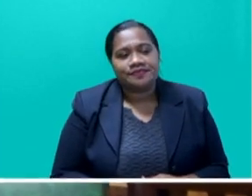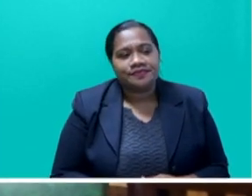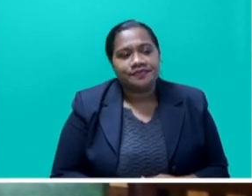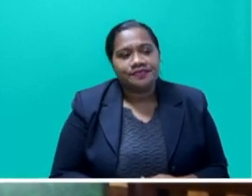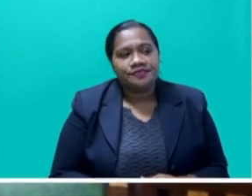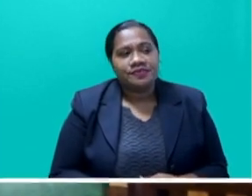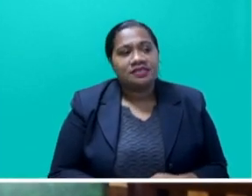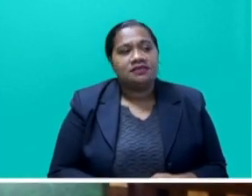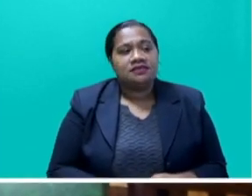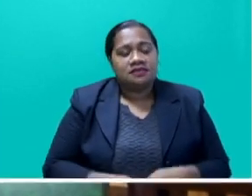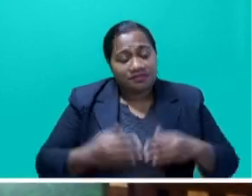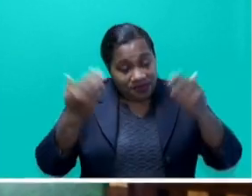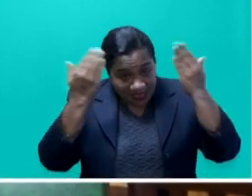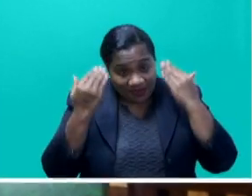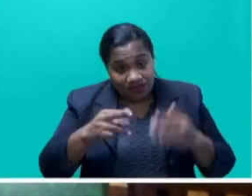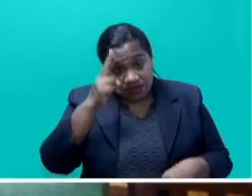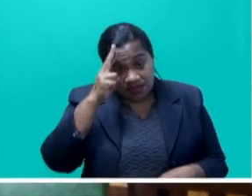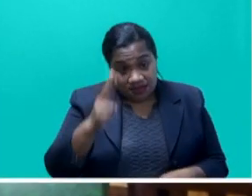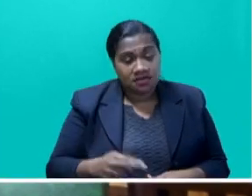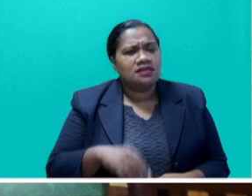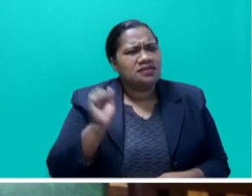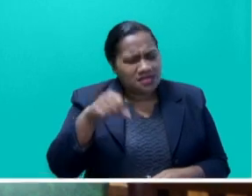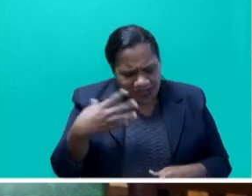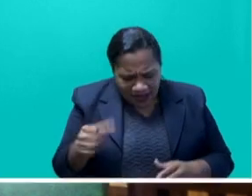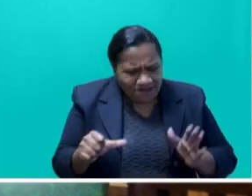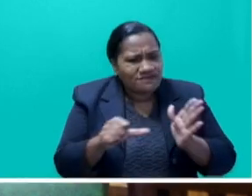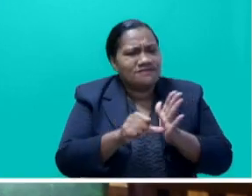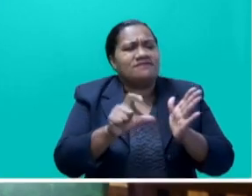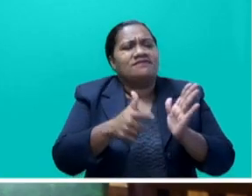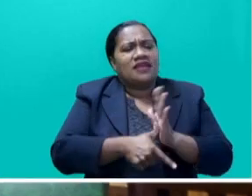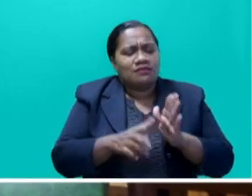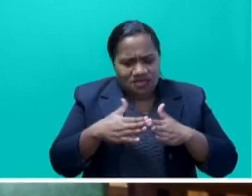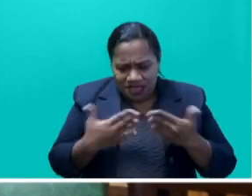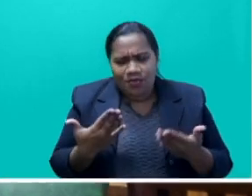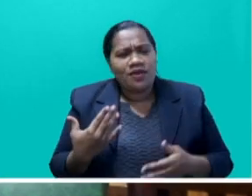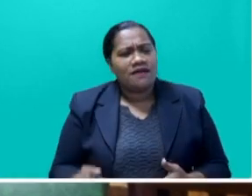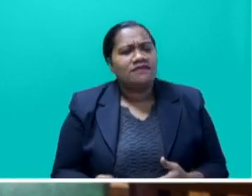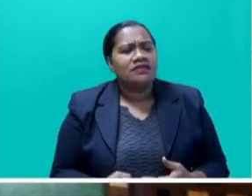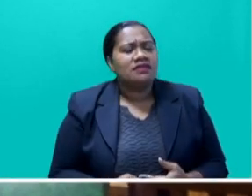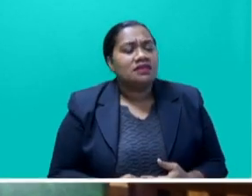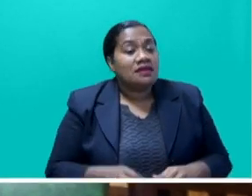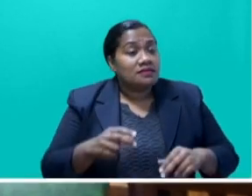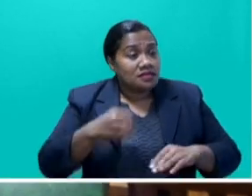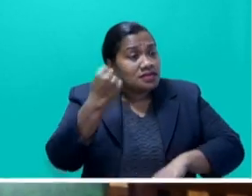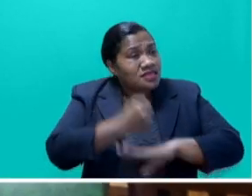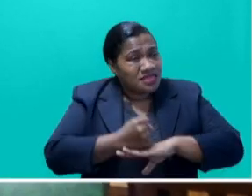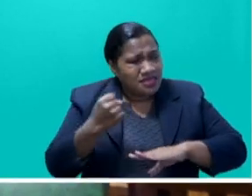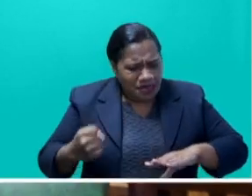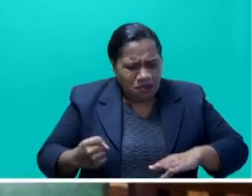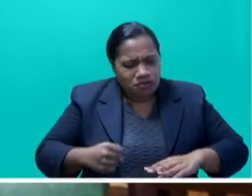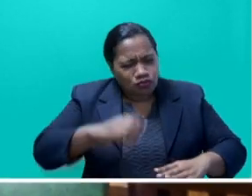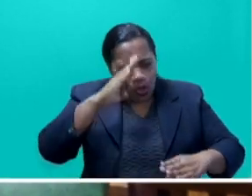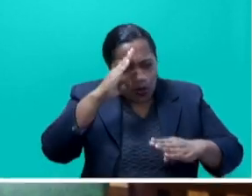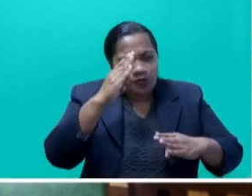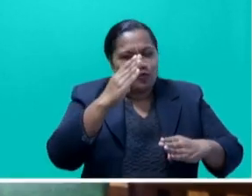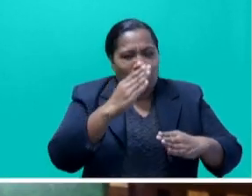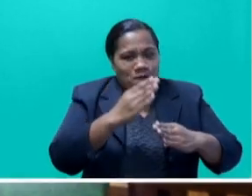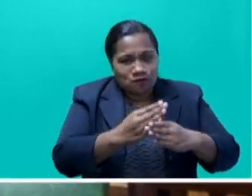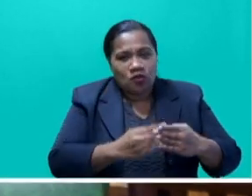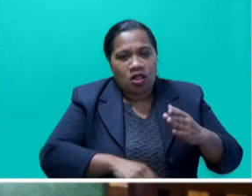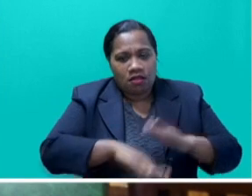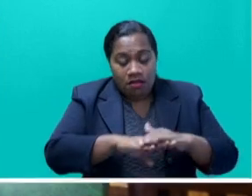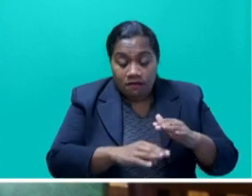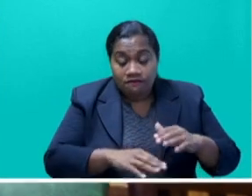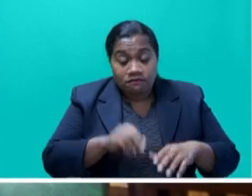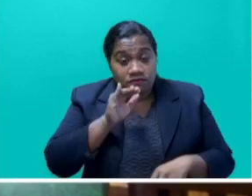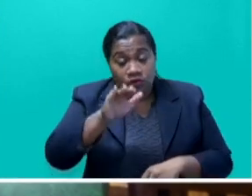Speaker, sir, despite the uncertain and difficult time that we are presently facing, this government is hopeful that the future of our economy will again